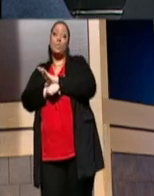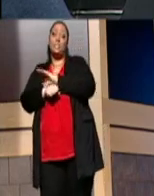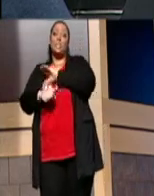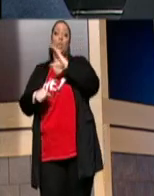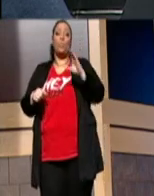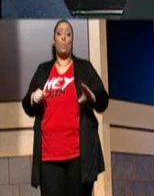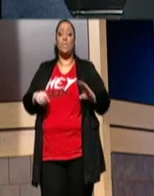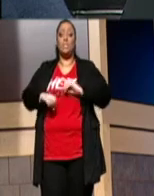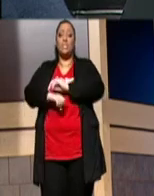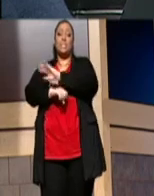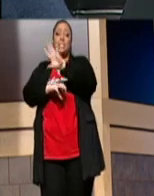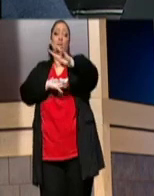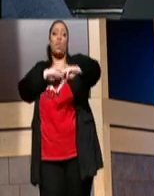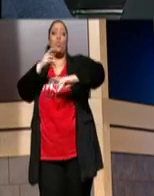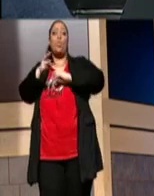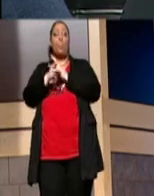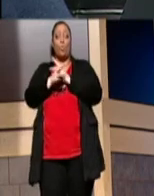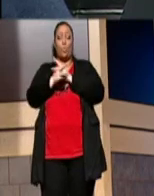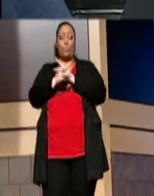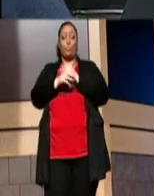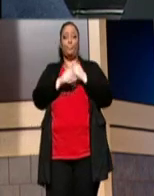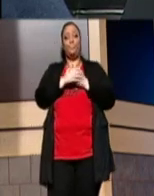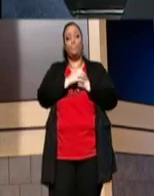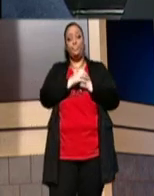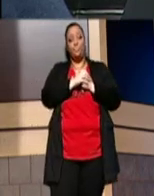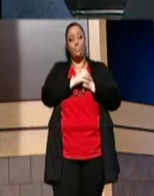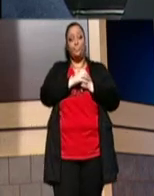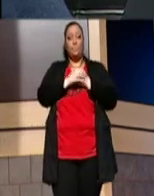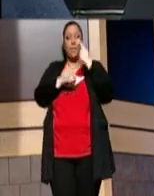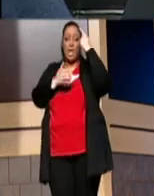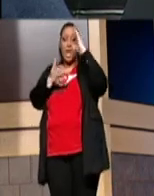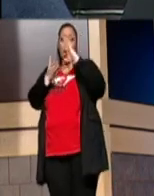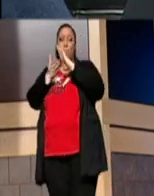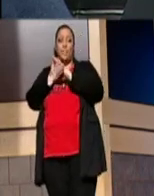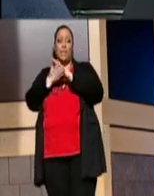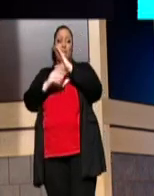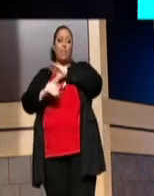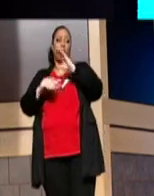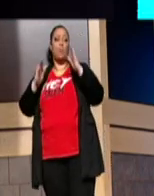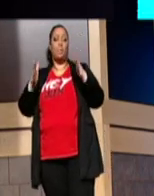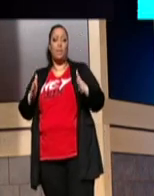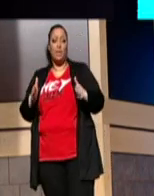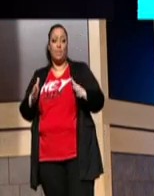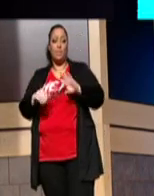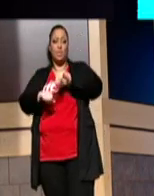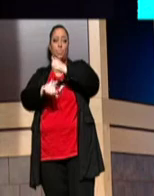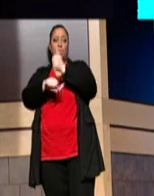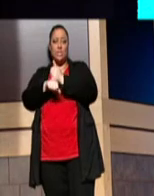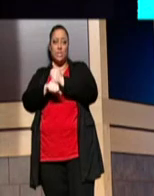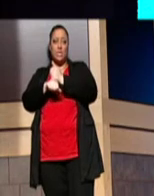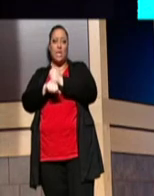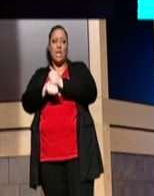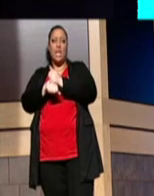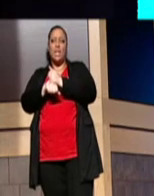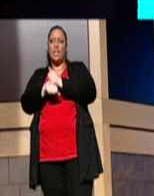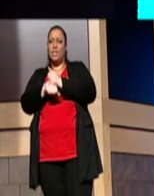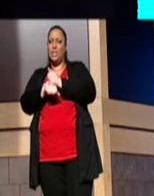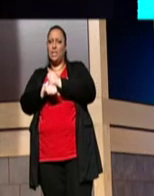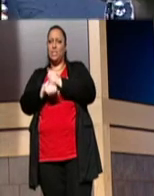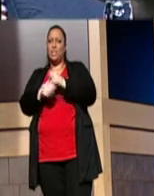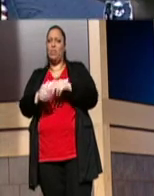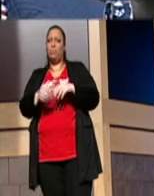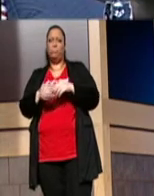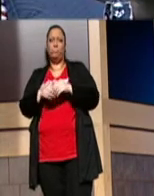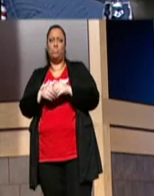entire world. That's the call on my life. Thank God. I believe a believer, physician, is an apostle of healing. Ooh. I